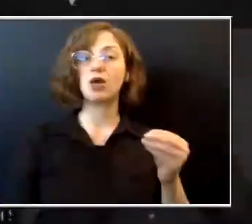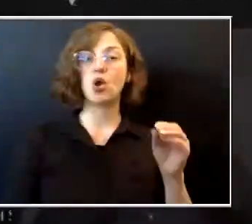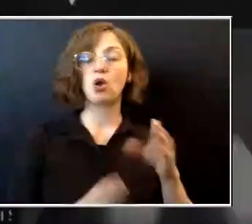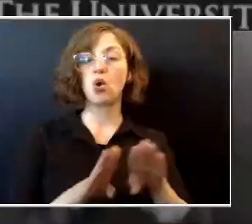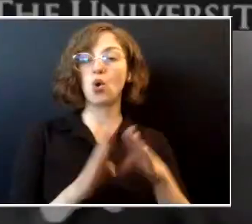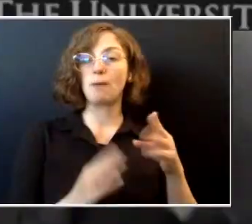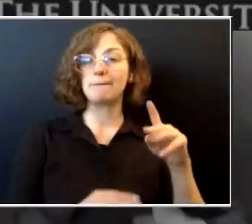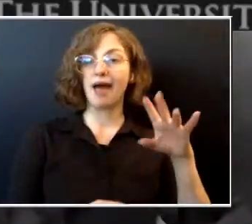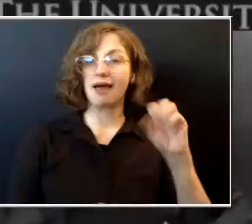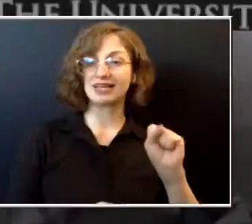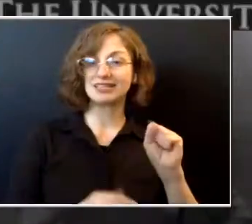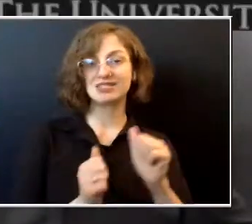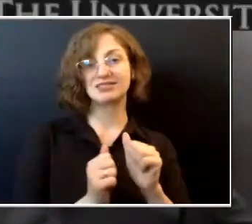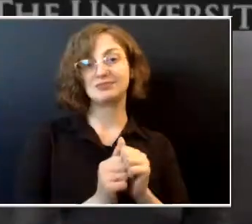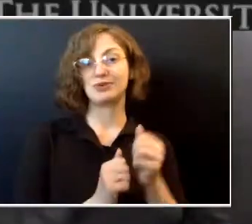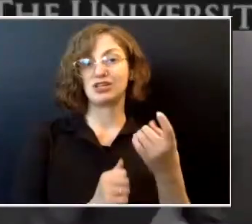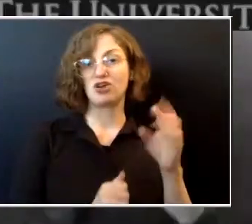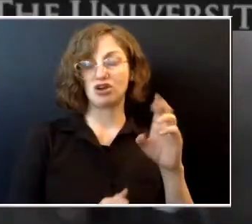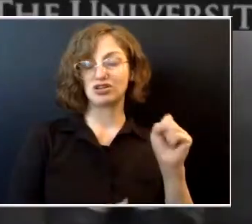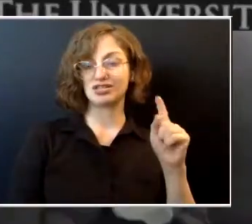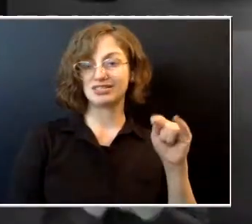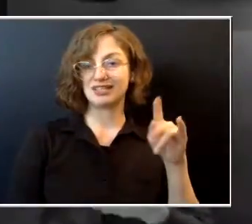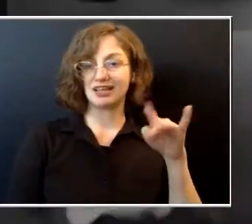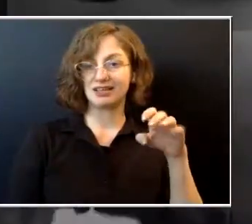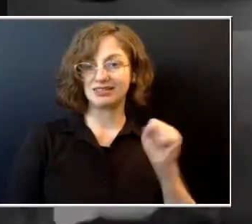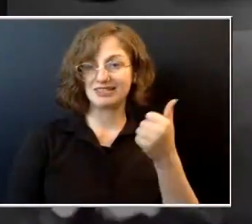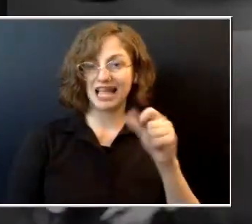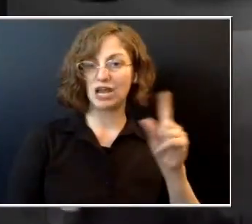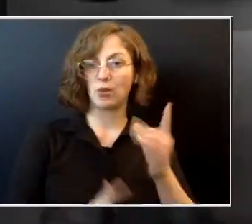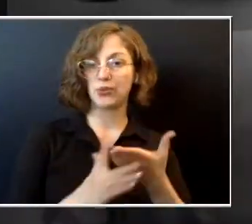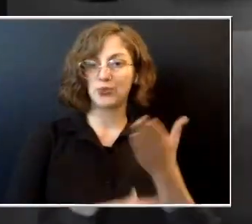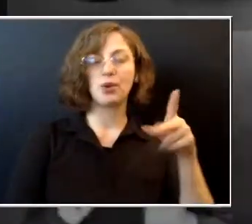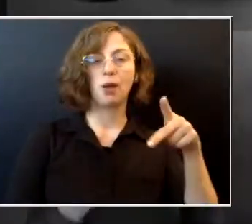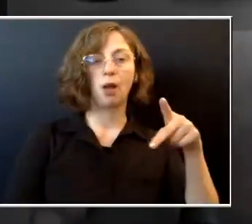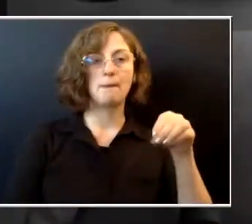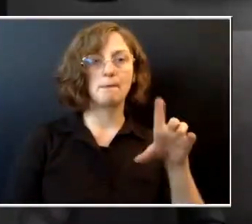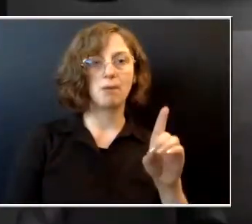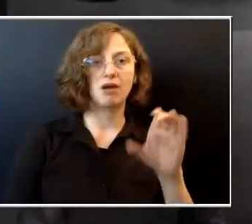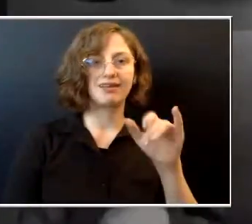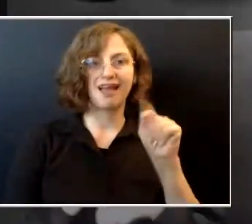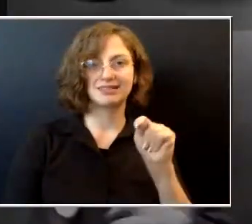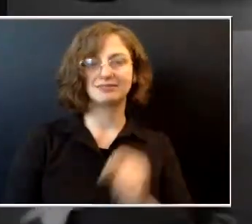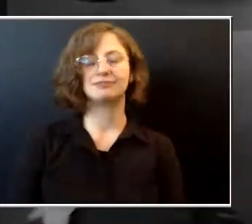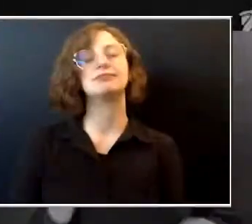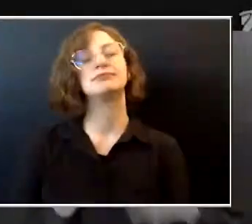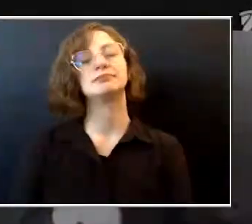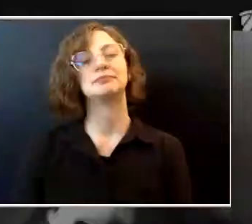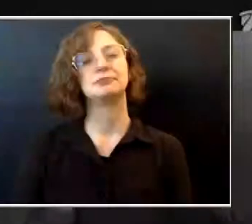Stites podcast. Now everywhere podcasts are available.